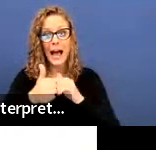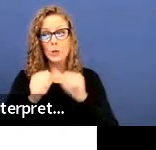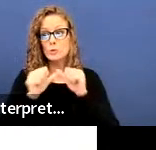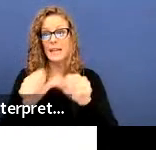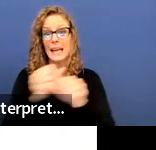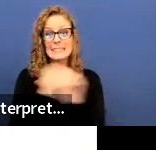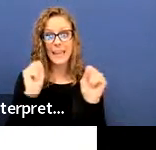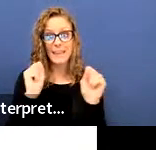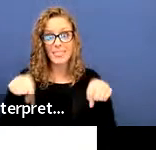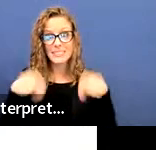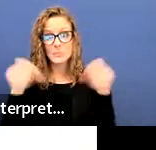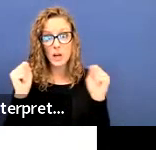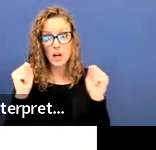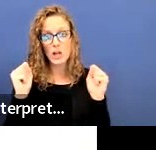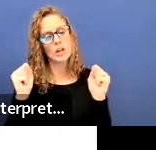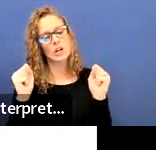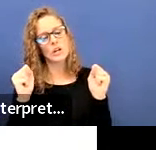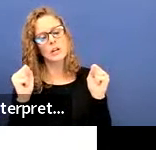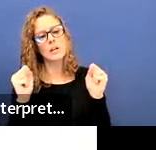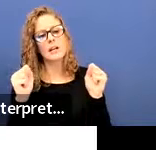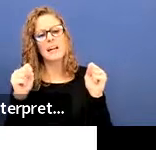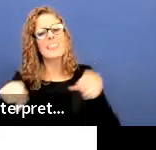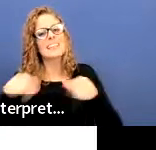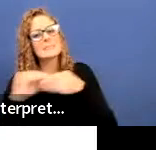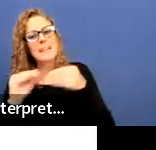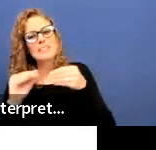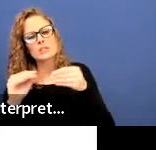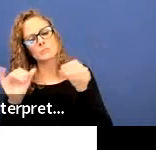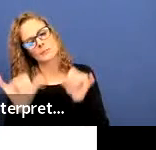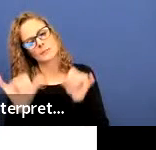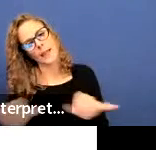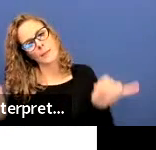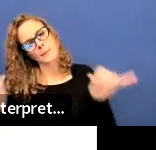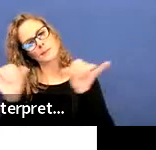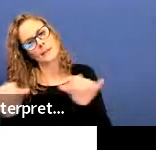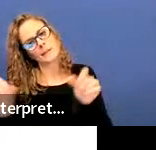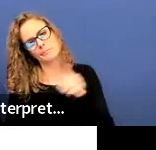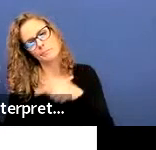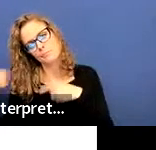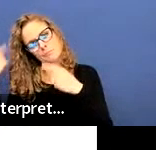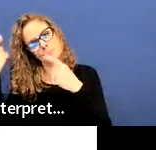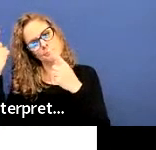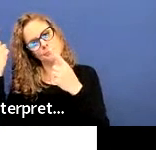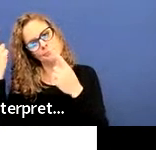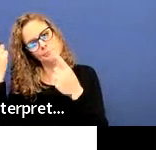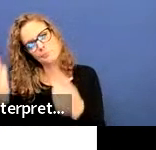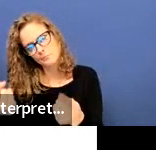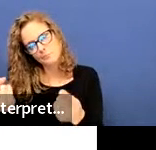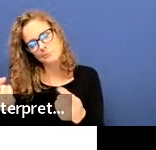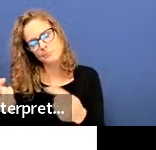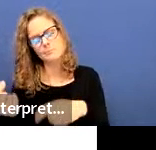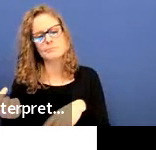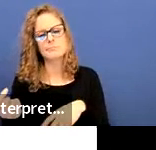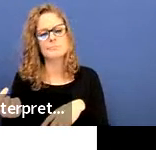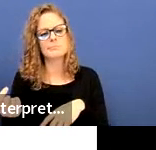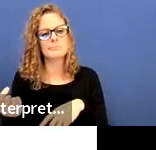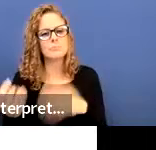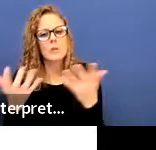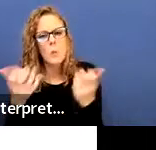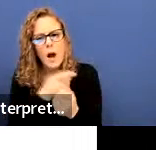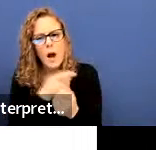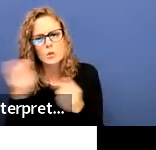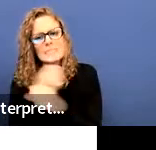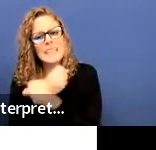winter. And you will see that this message really hasn't changed much from what we've been talking about all along.